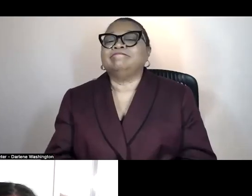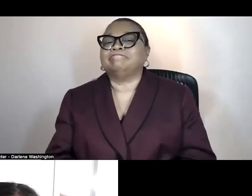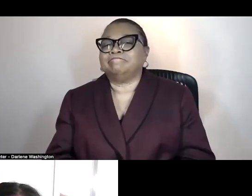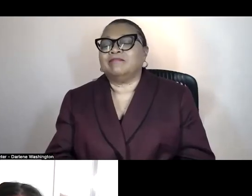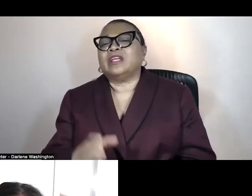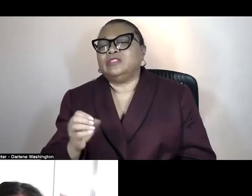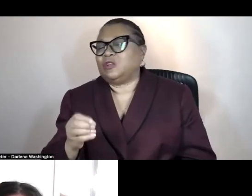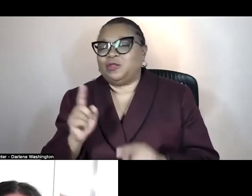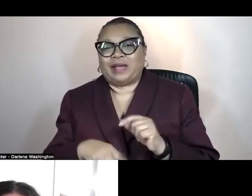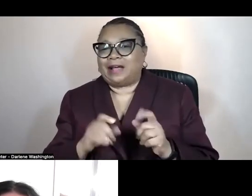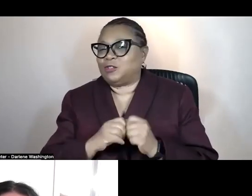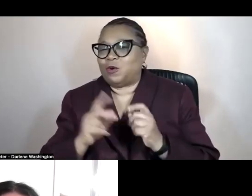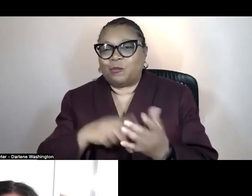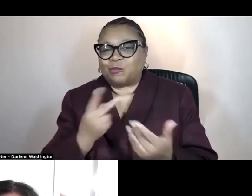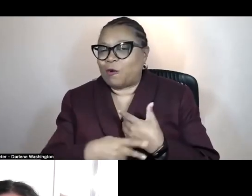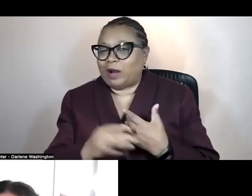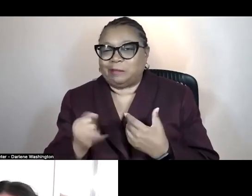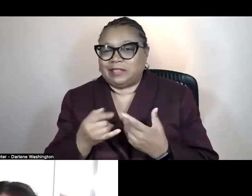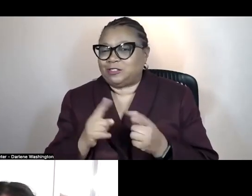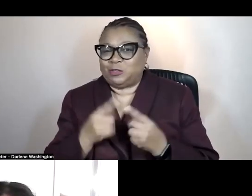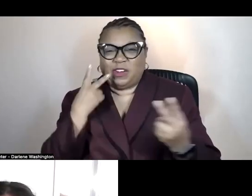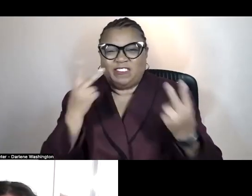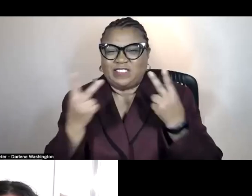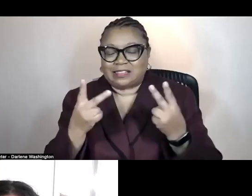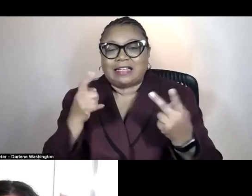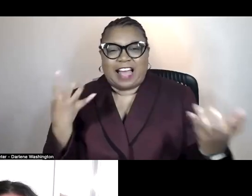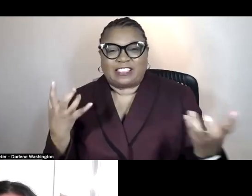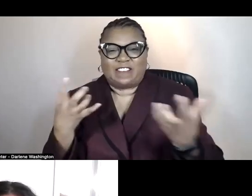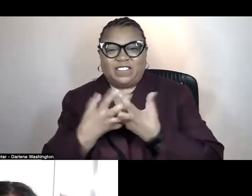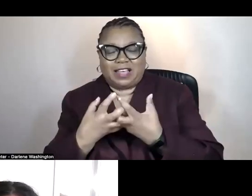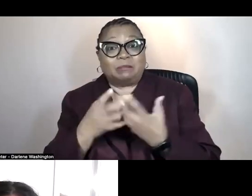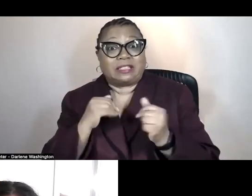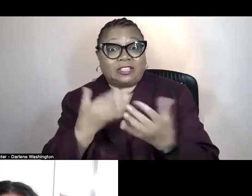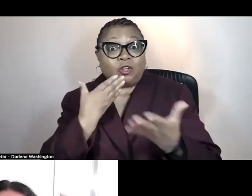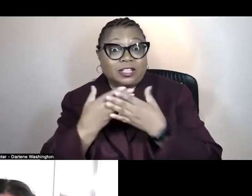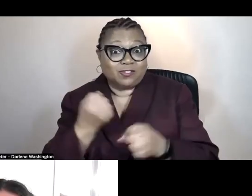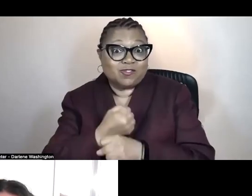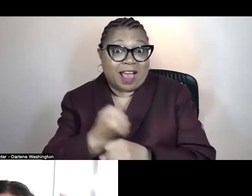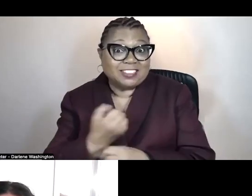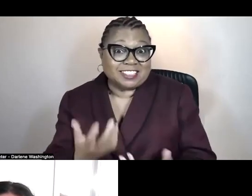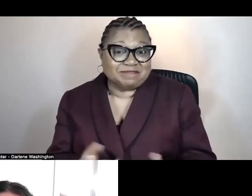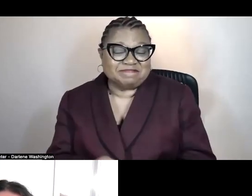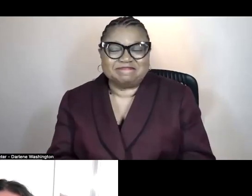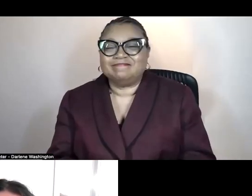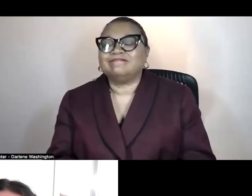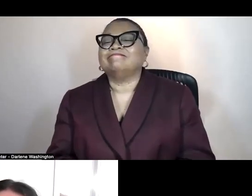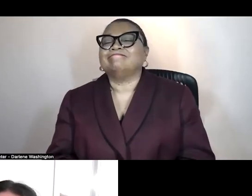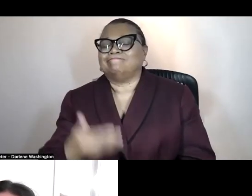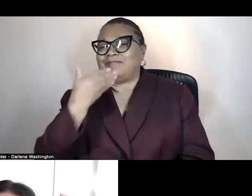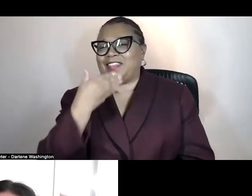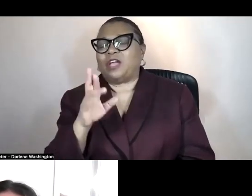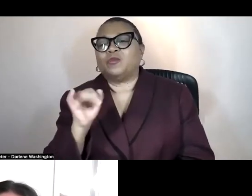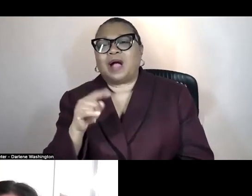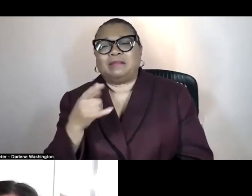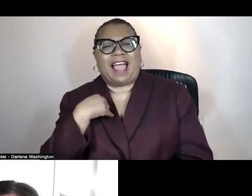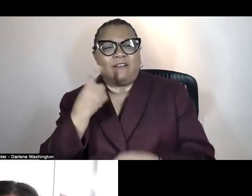So you can't do programming just to do visibility. It has to fit, but it's still a great strategy. Thank you, Robin. We have time